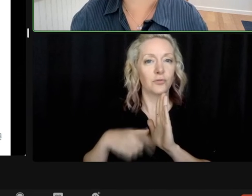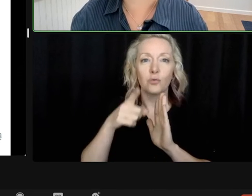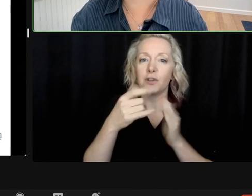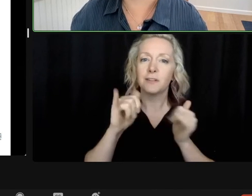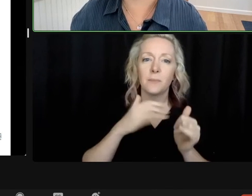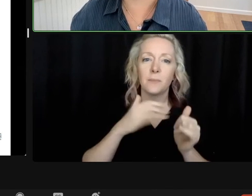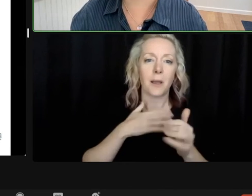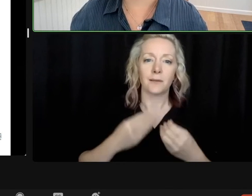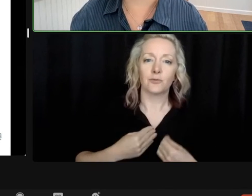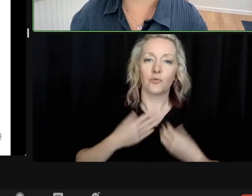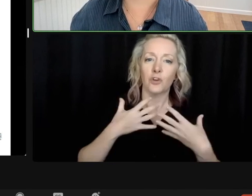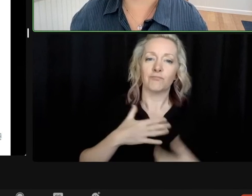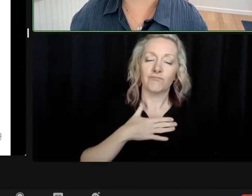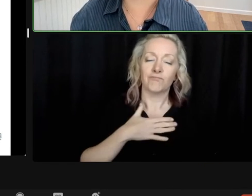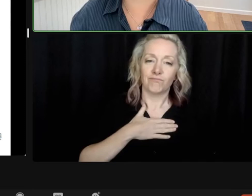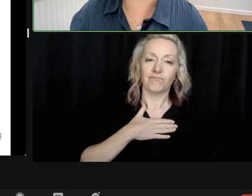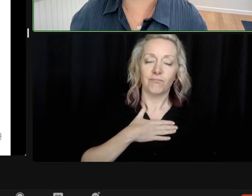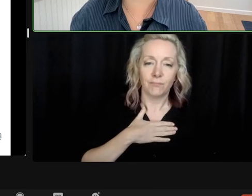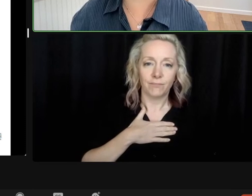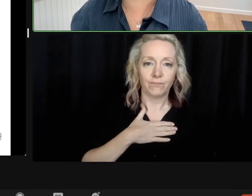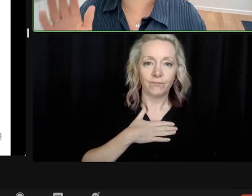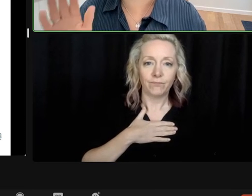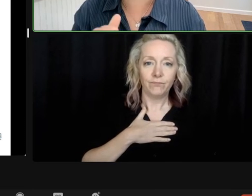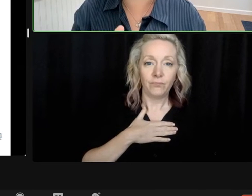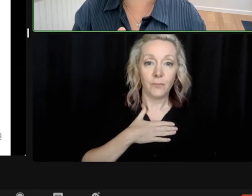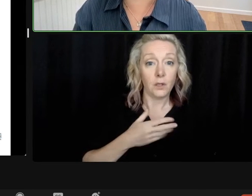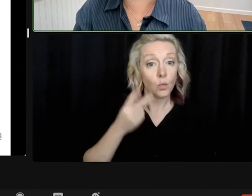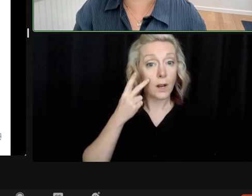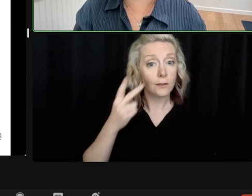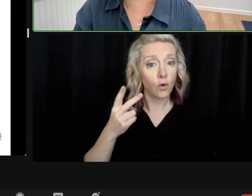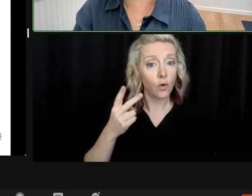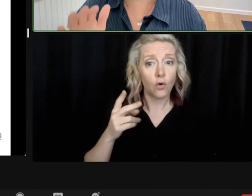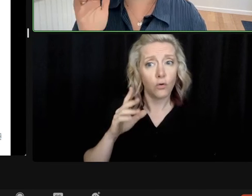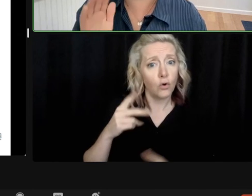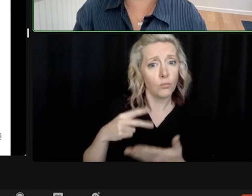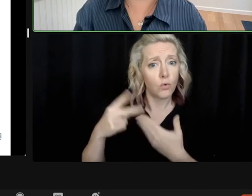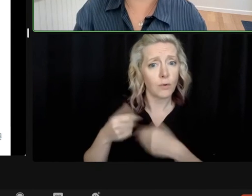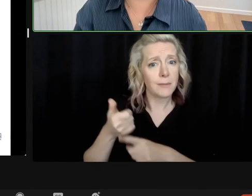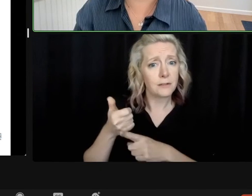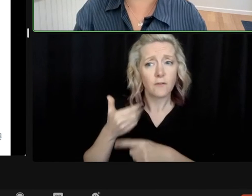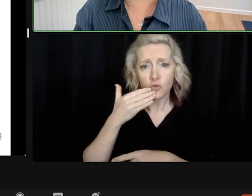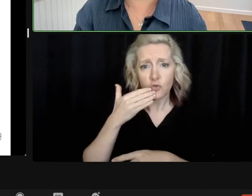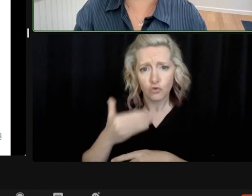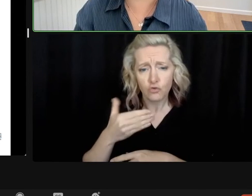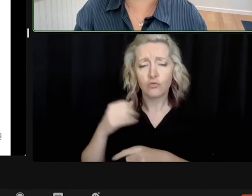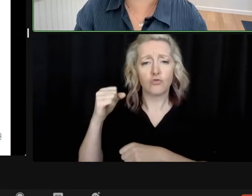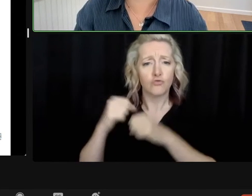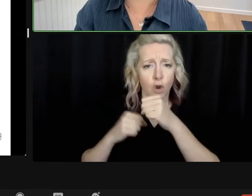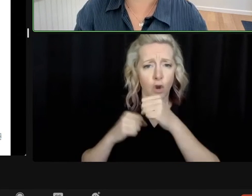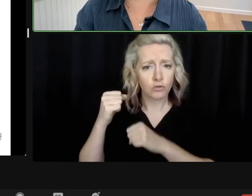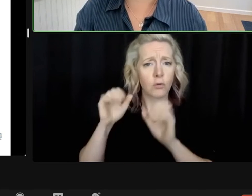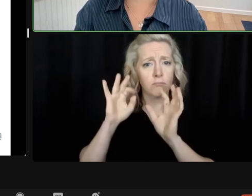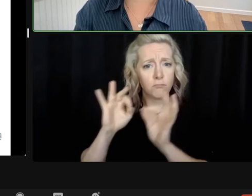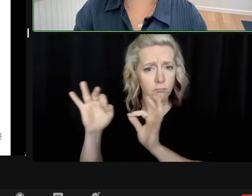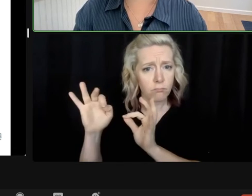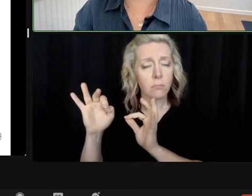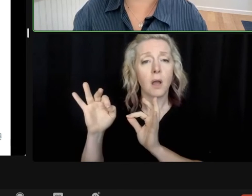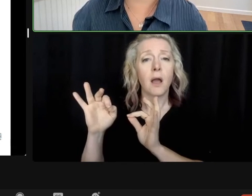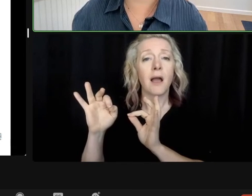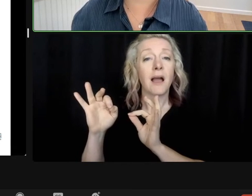my inspiration for that. Because what I saw were a lot of good things in her program. There were a lot of structure and routine that were